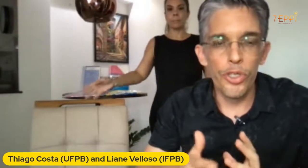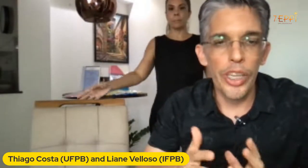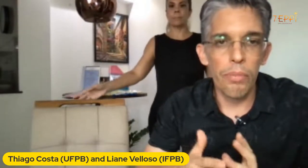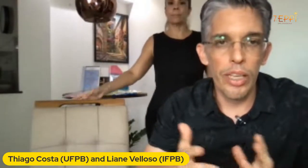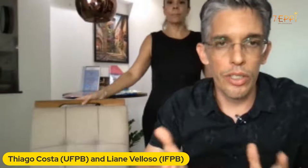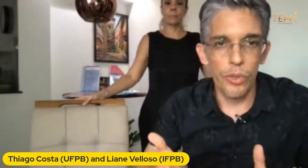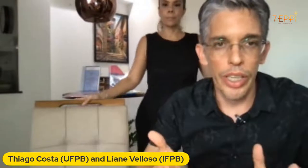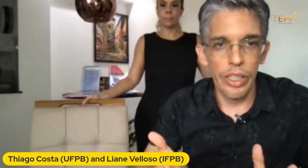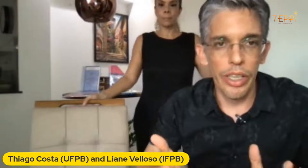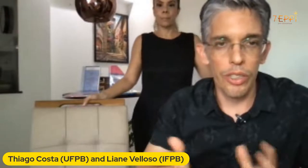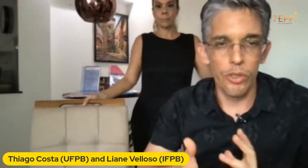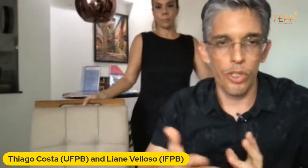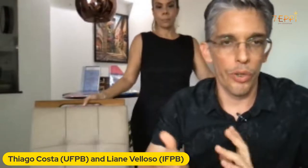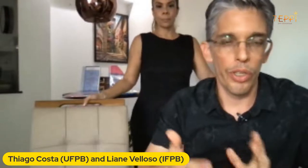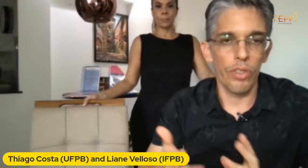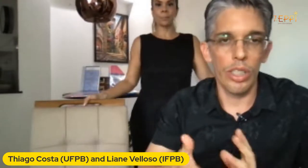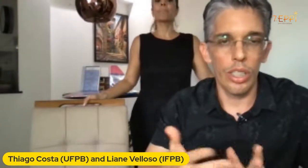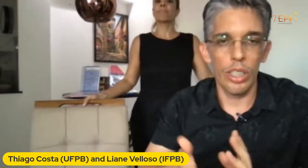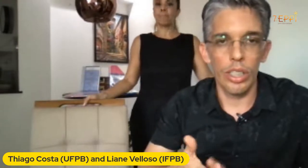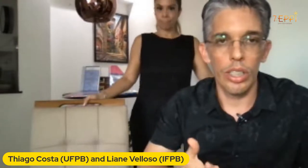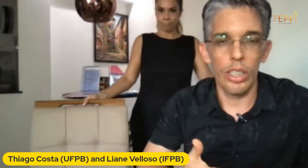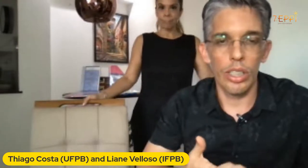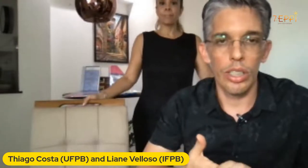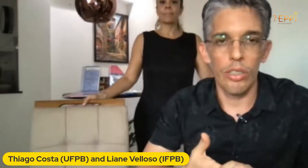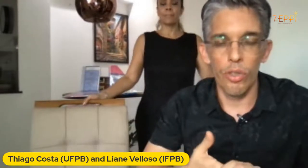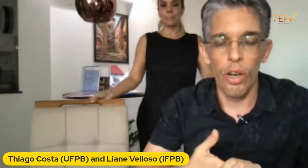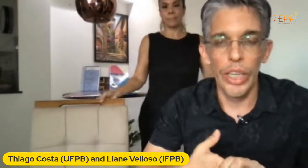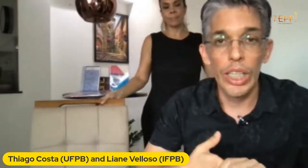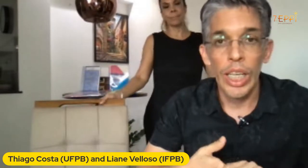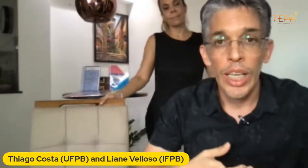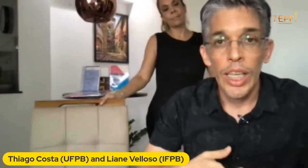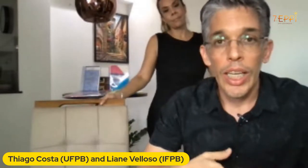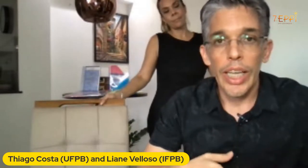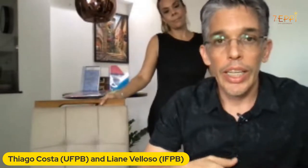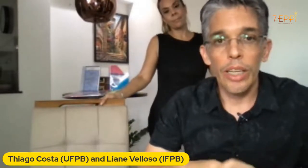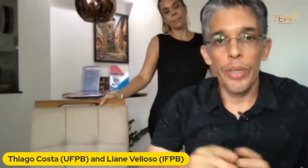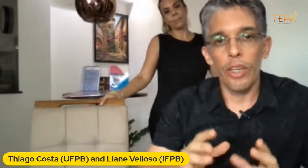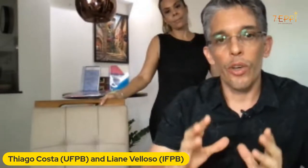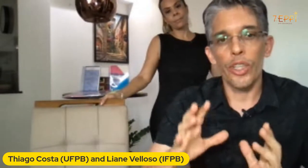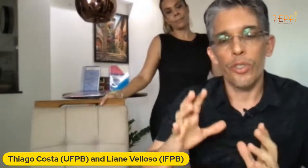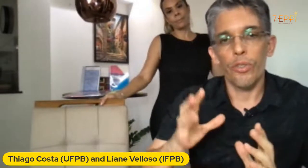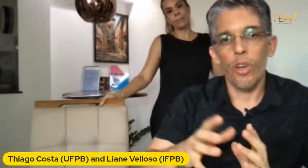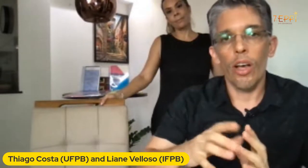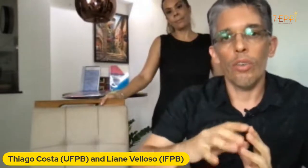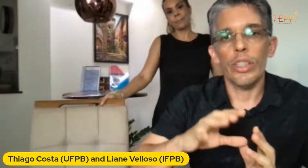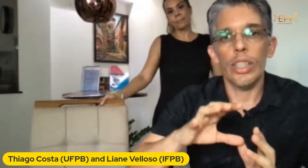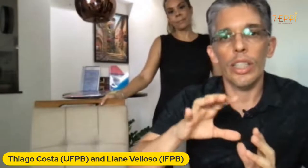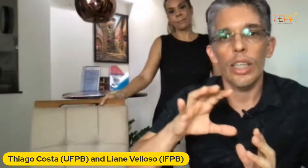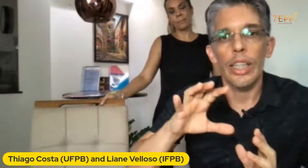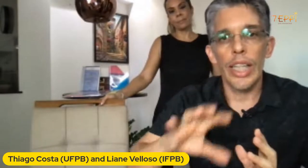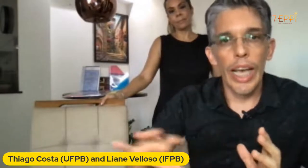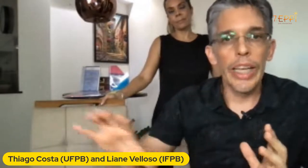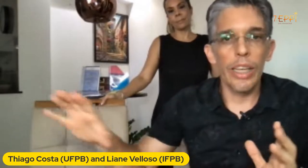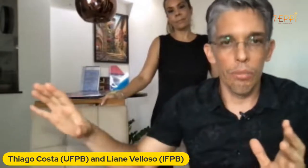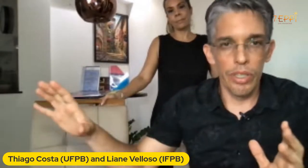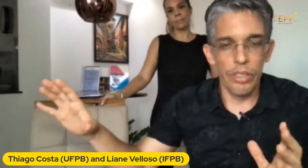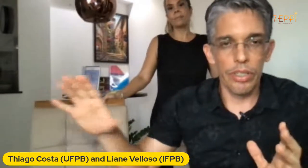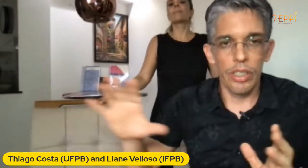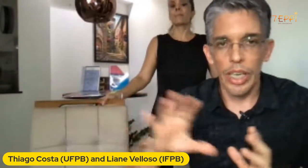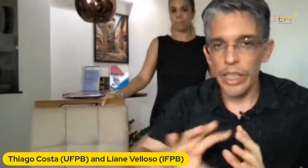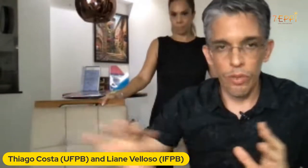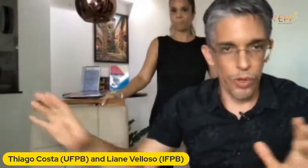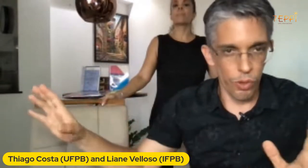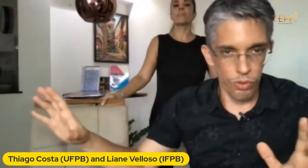I'm going to share my screen here to show you the drawing. And then we are going to draw the 9